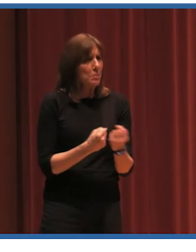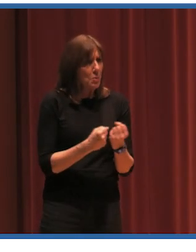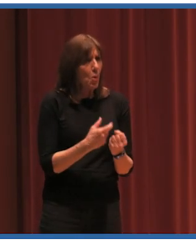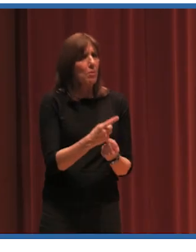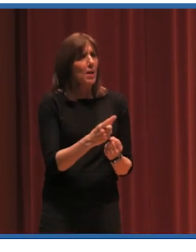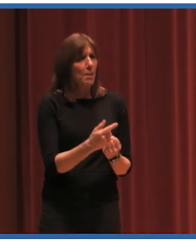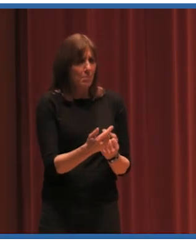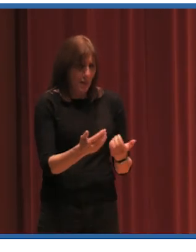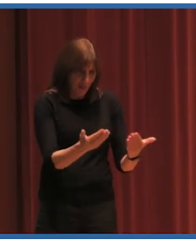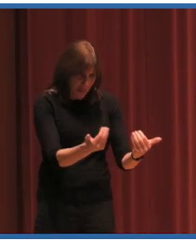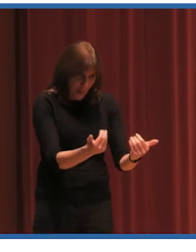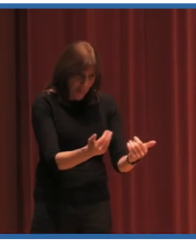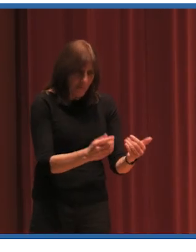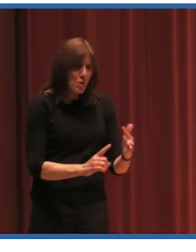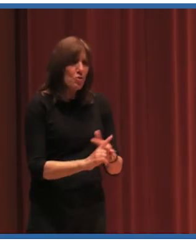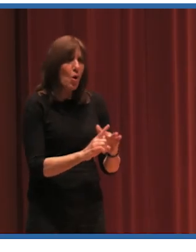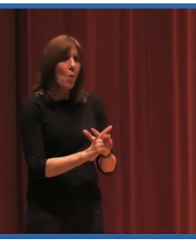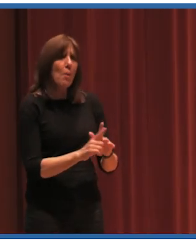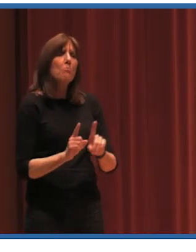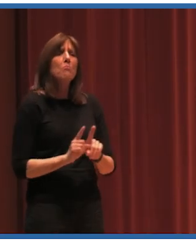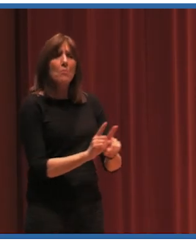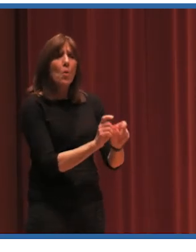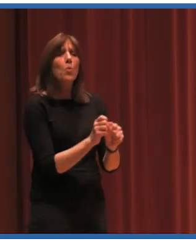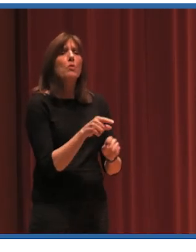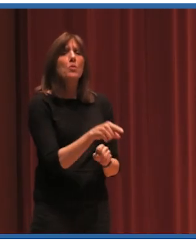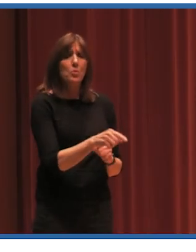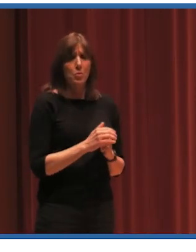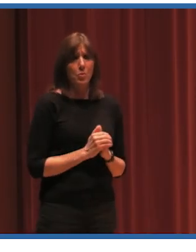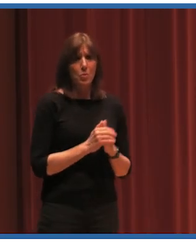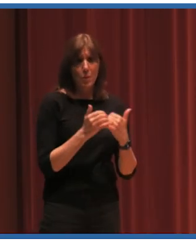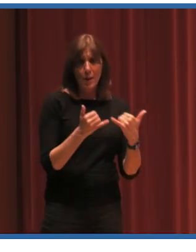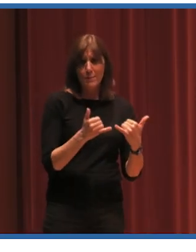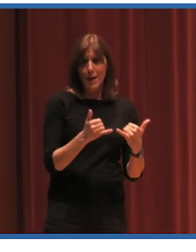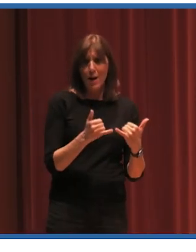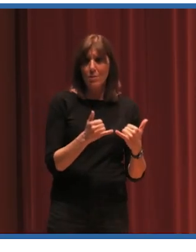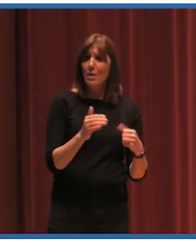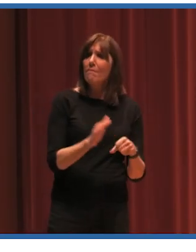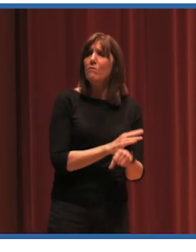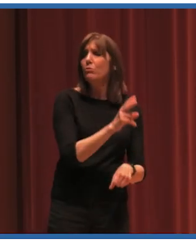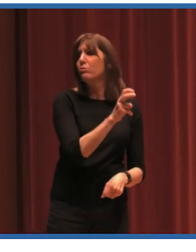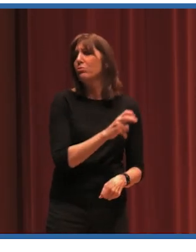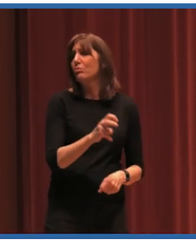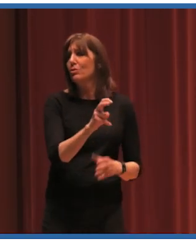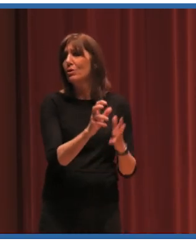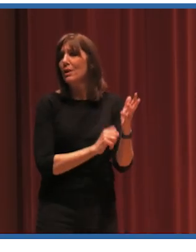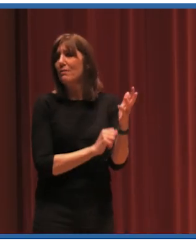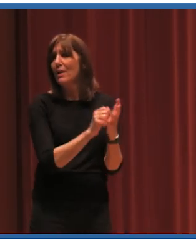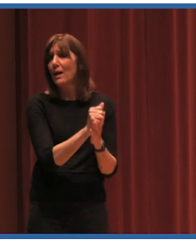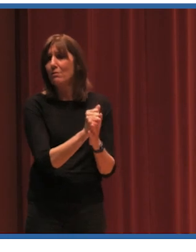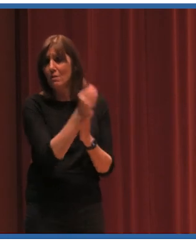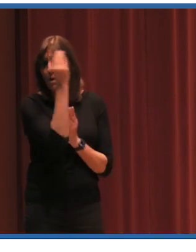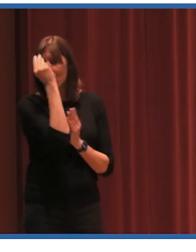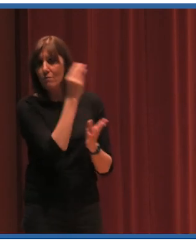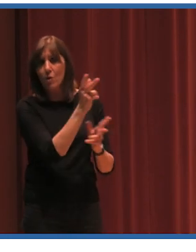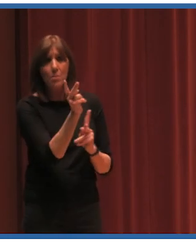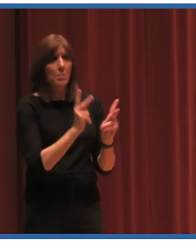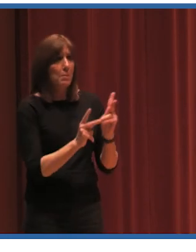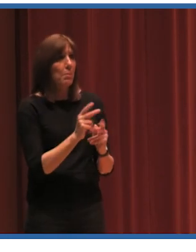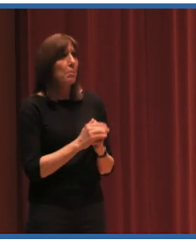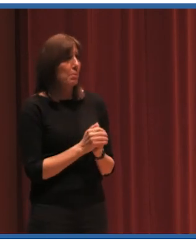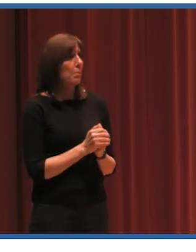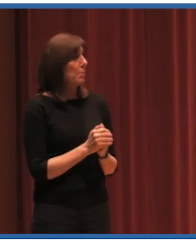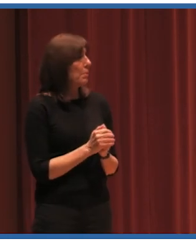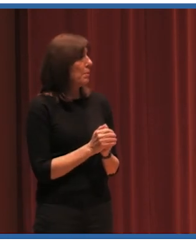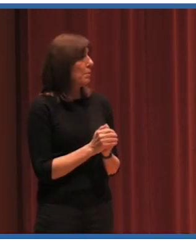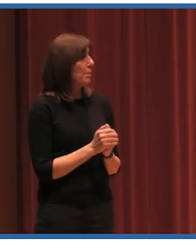for people to walk them through their whole journey. So I think just letting people know, because